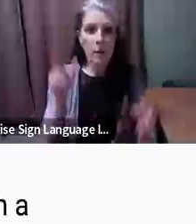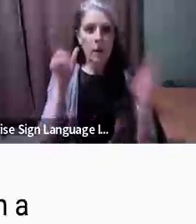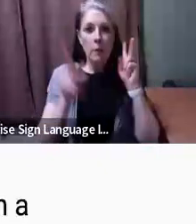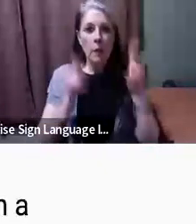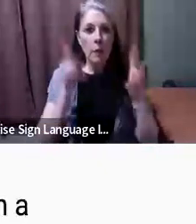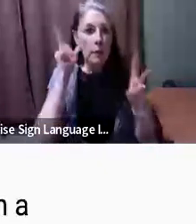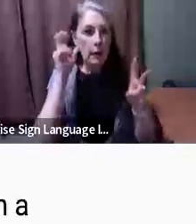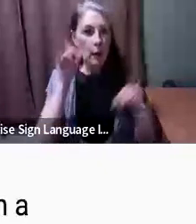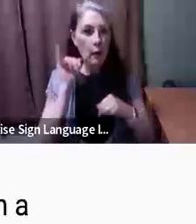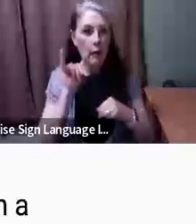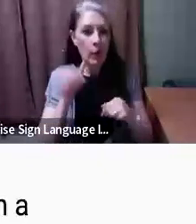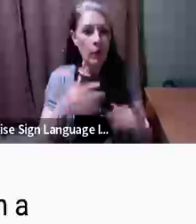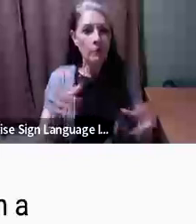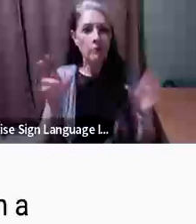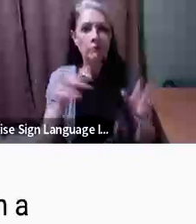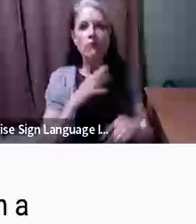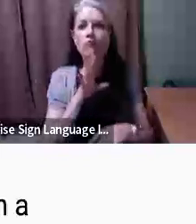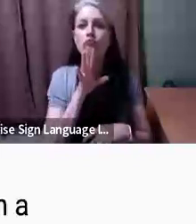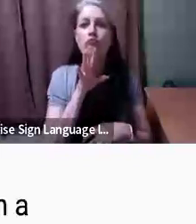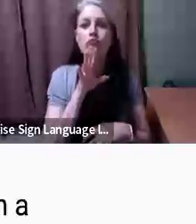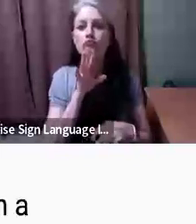Awesome. Thanks for sharing that.